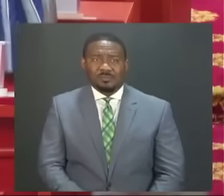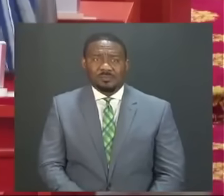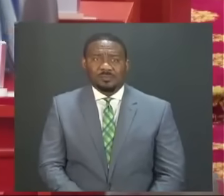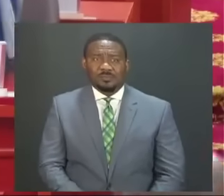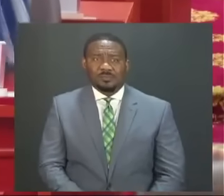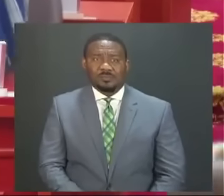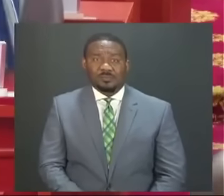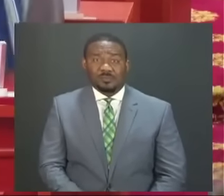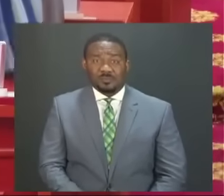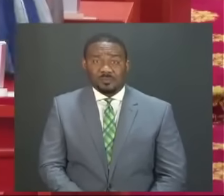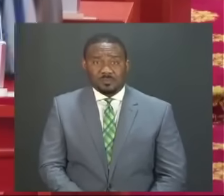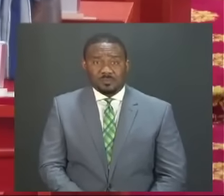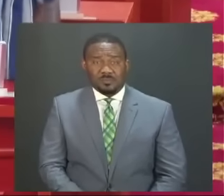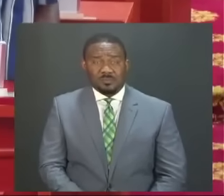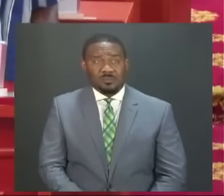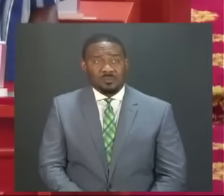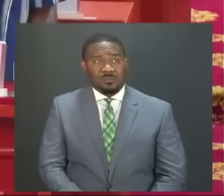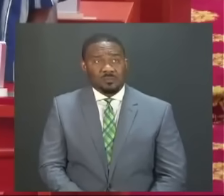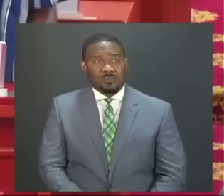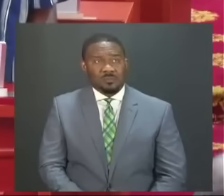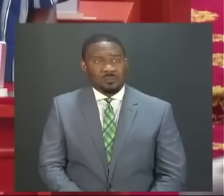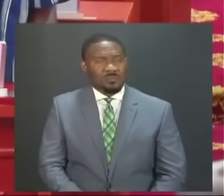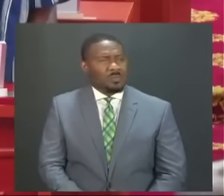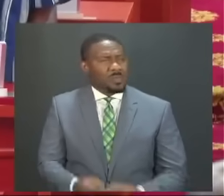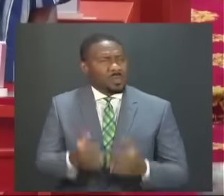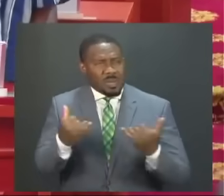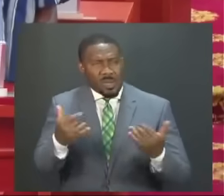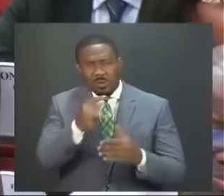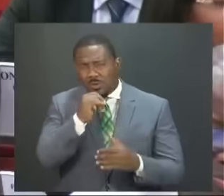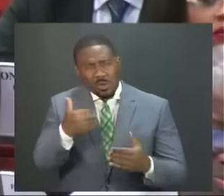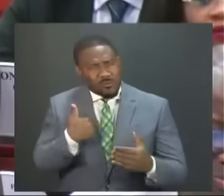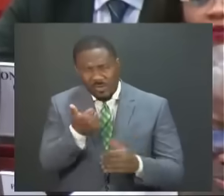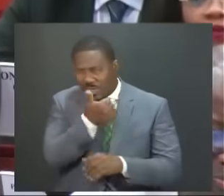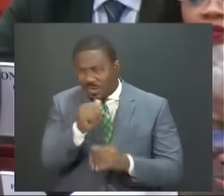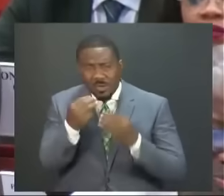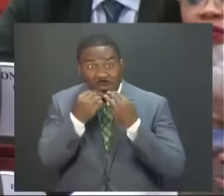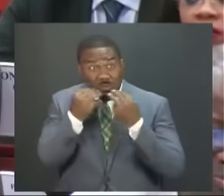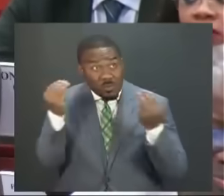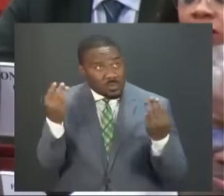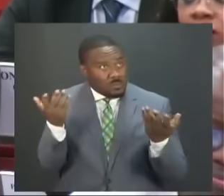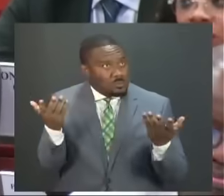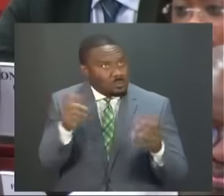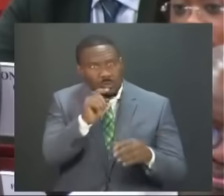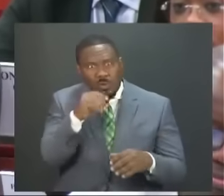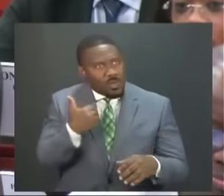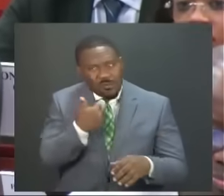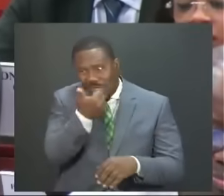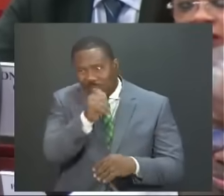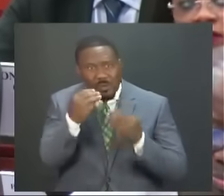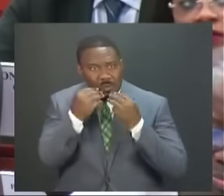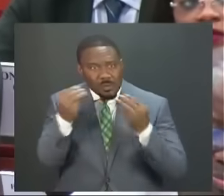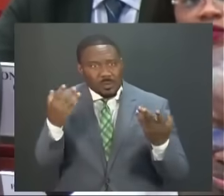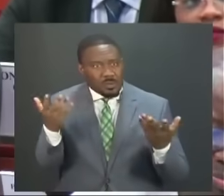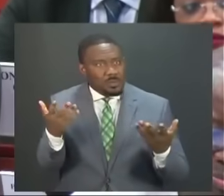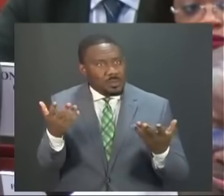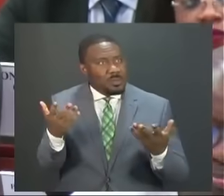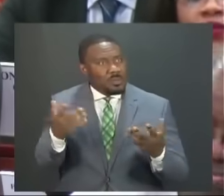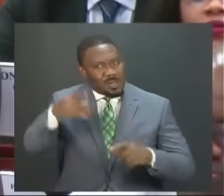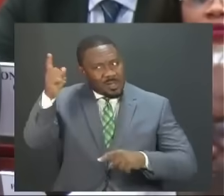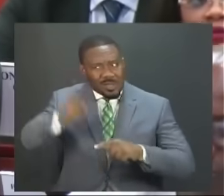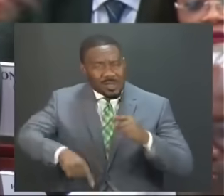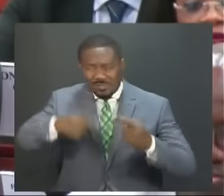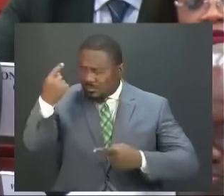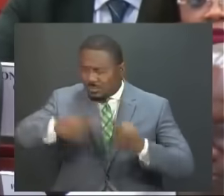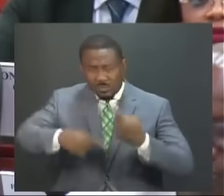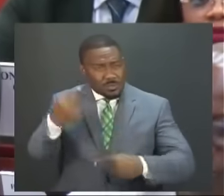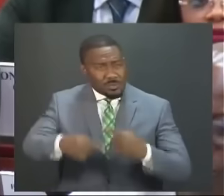currently, there is no motion before you. And when there is no motion before you, we cannot debate a motion